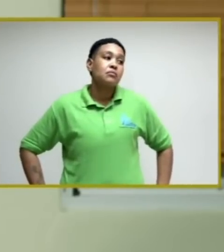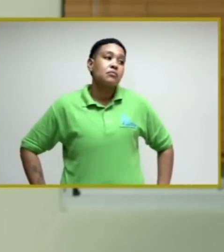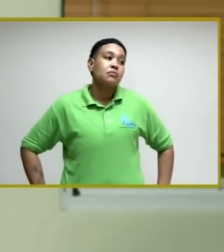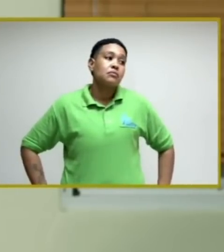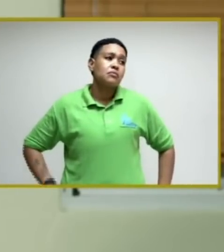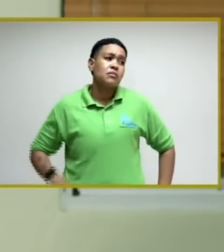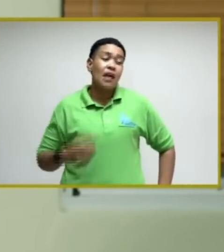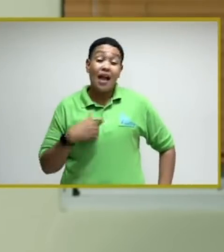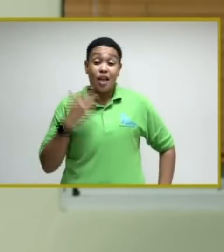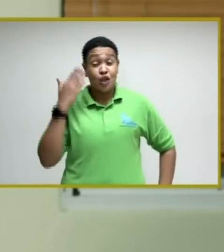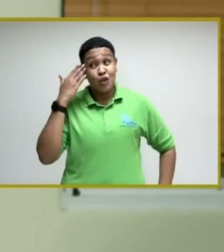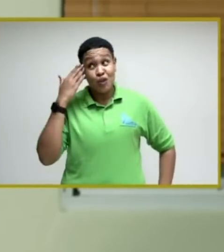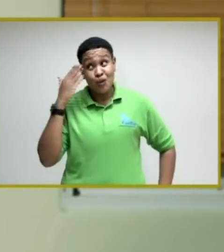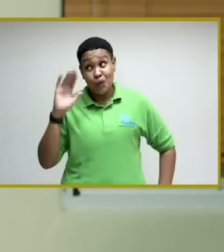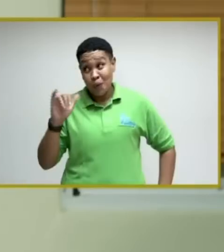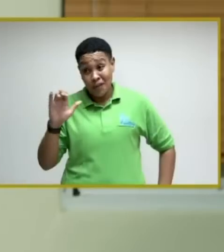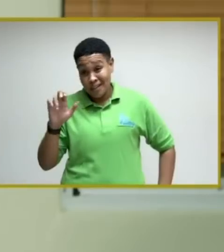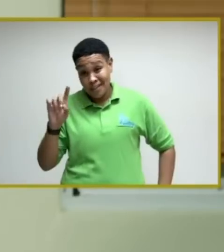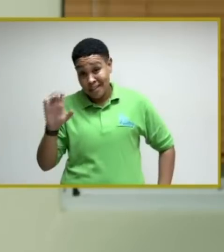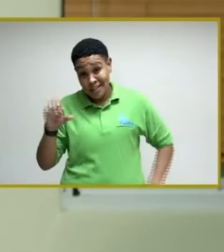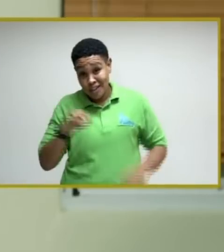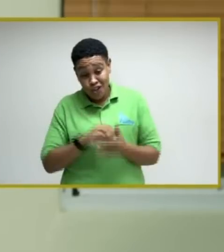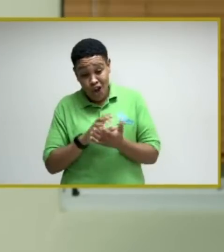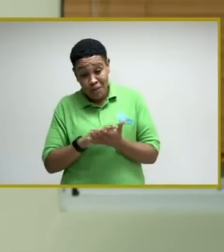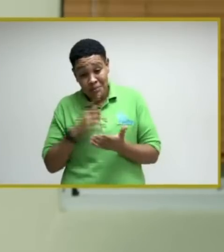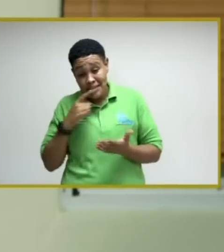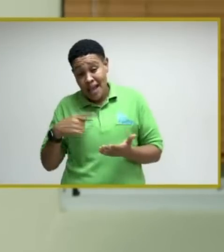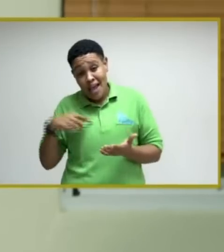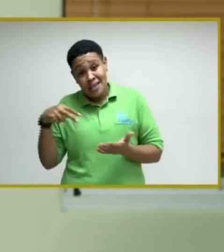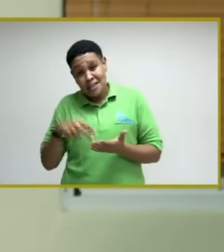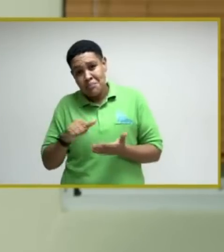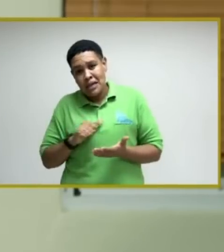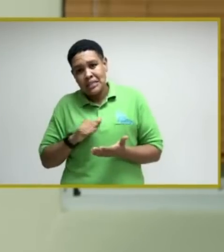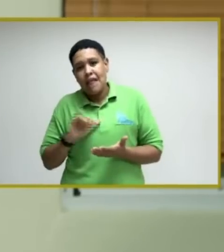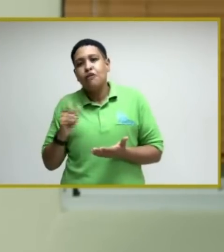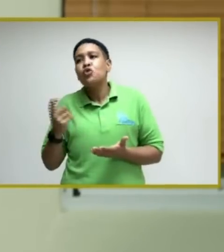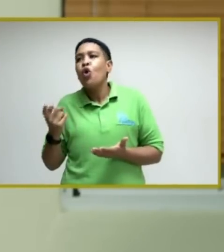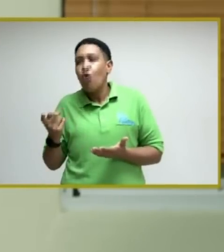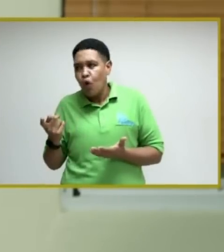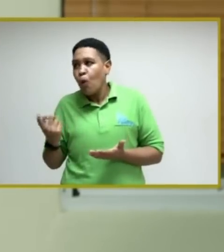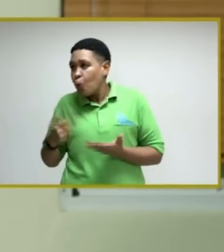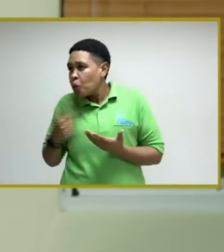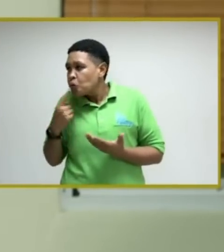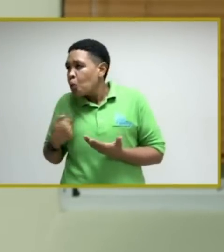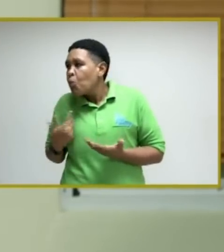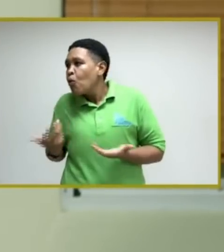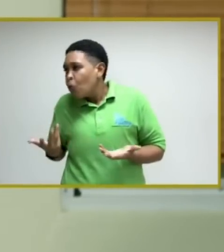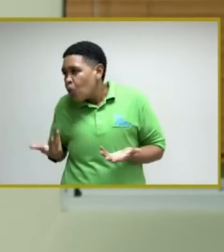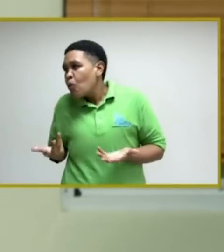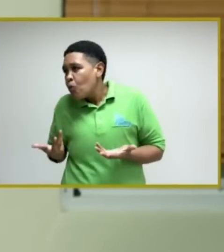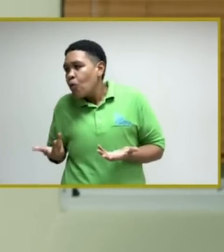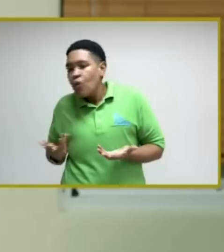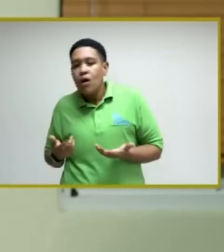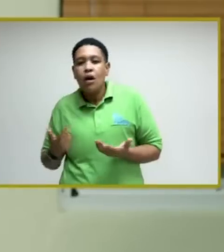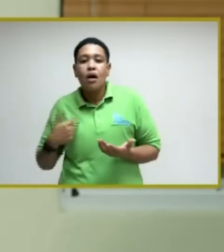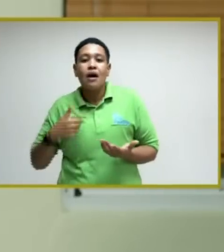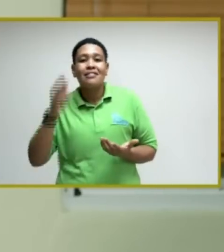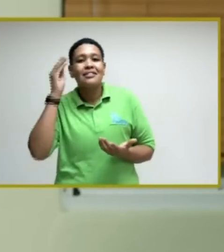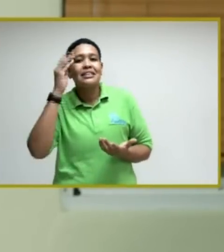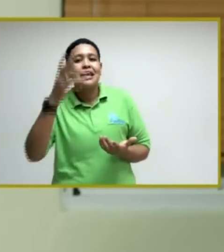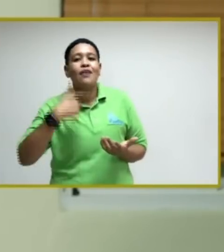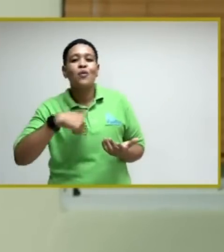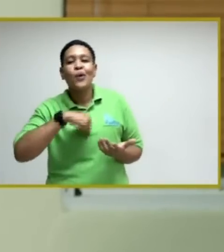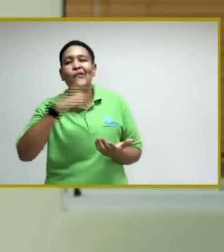says. I have not seen it myself. But, you know, we have always